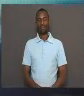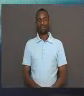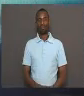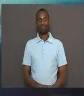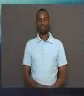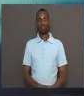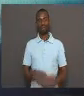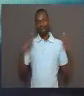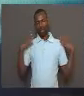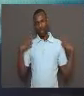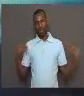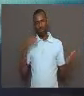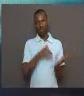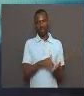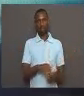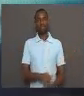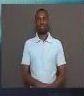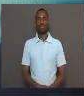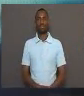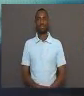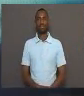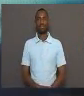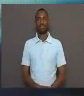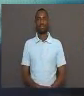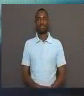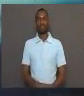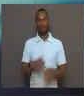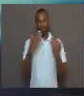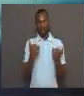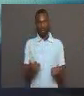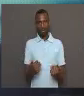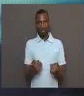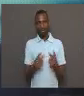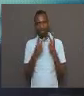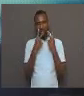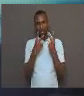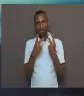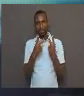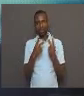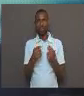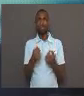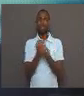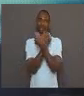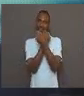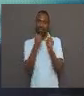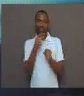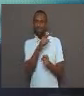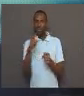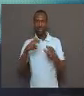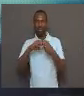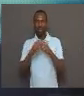Hello again, students. Let us look at the solutions to this